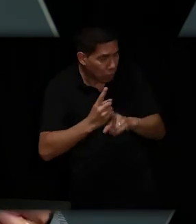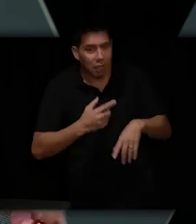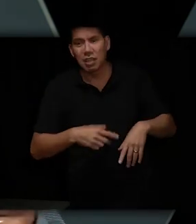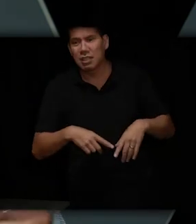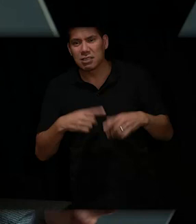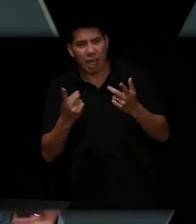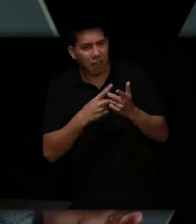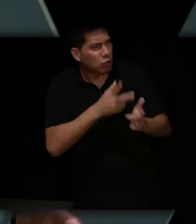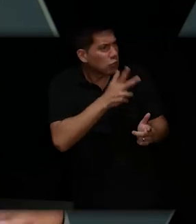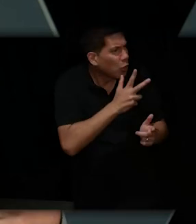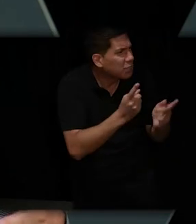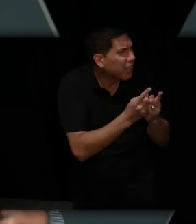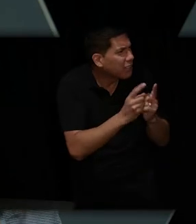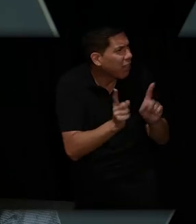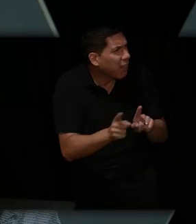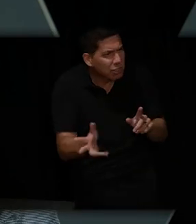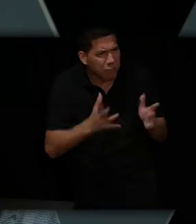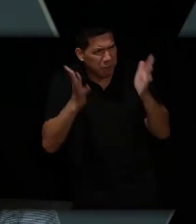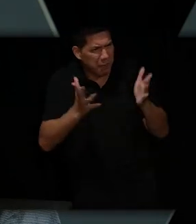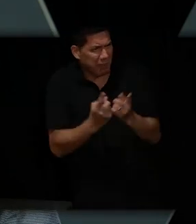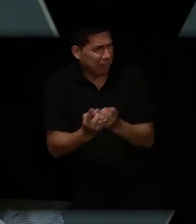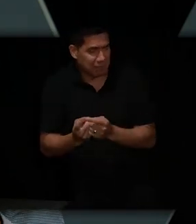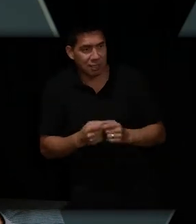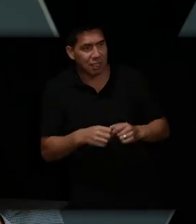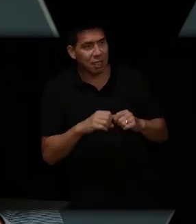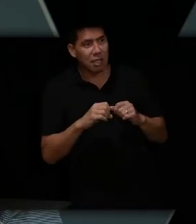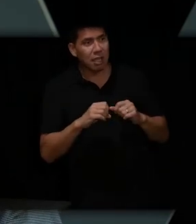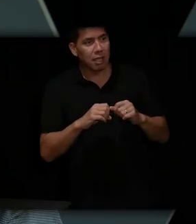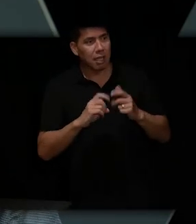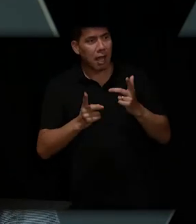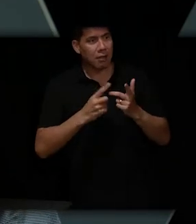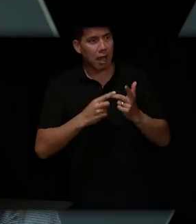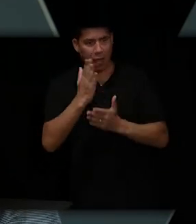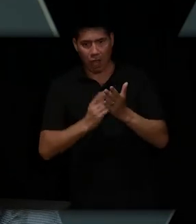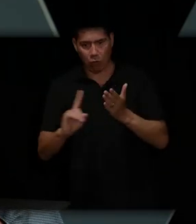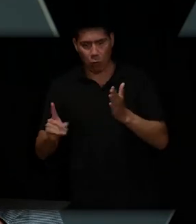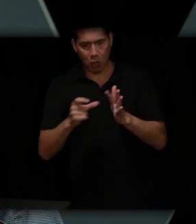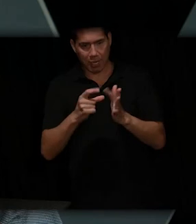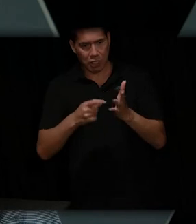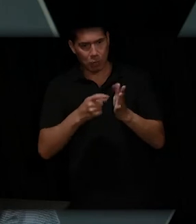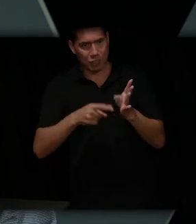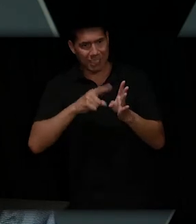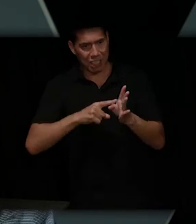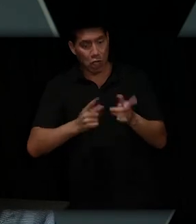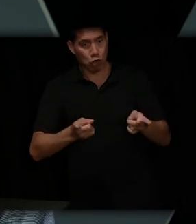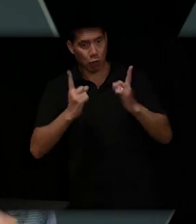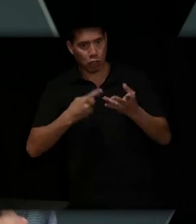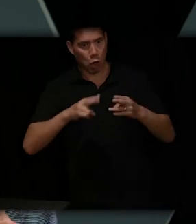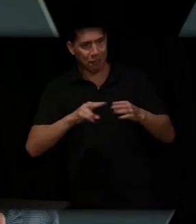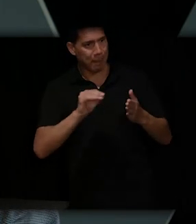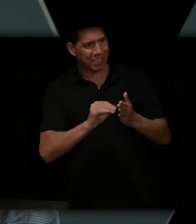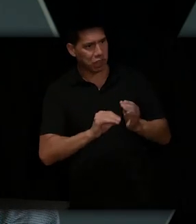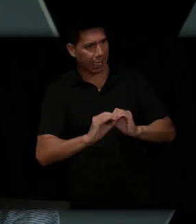jokes, just weird things. And then the other half was this deputy director of messaging role, which was really determining how